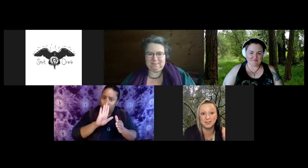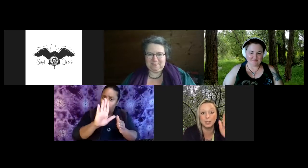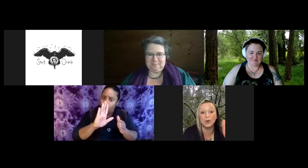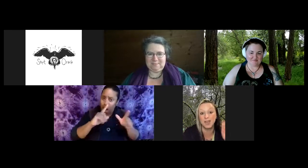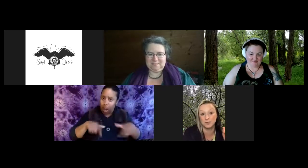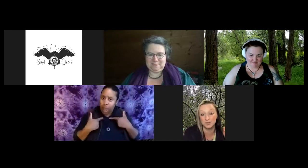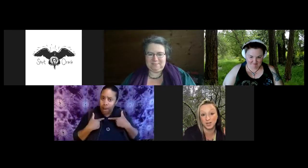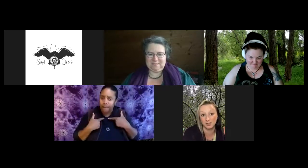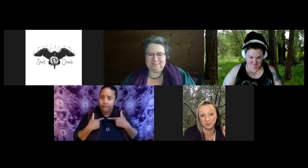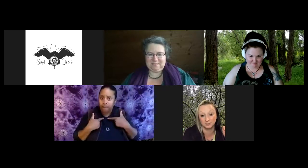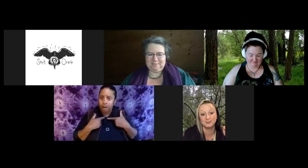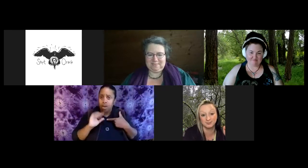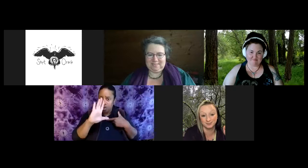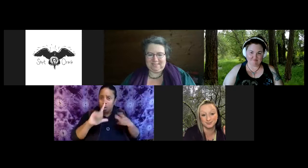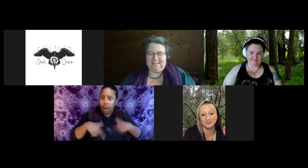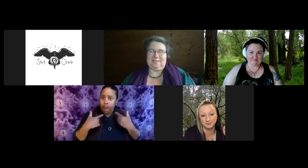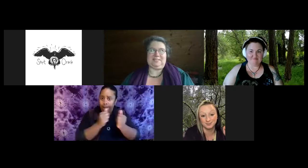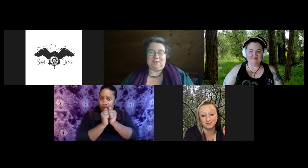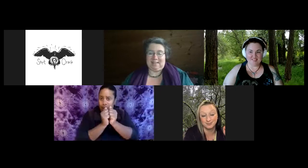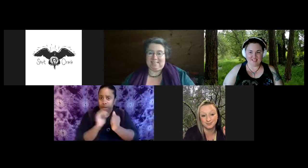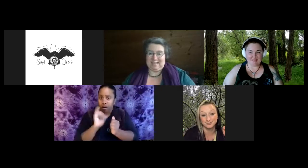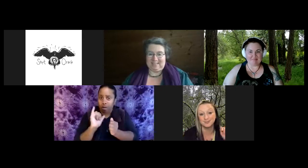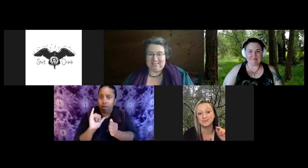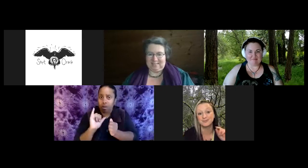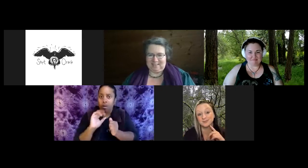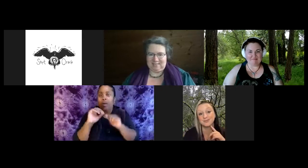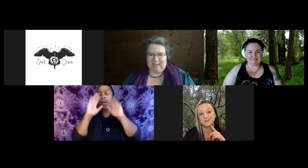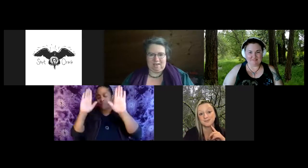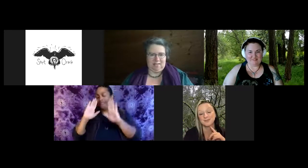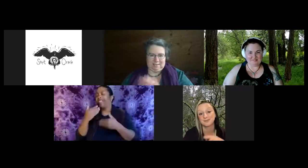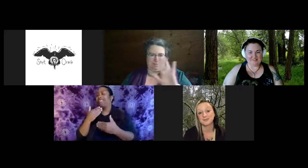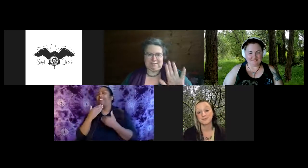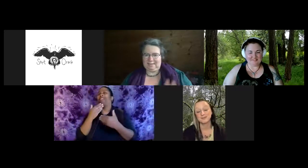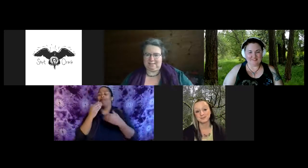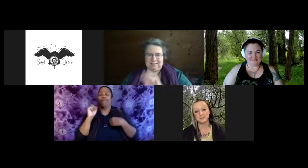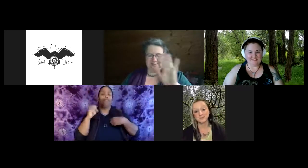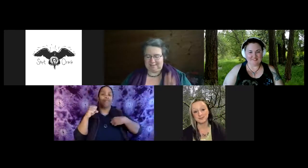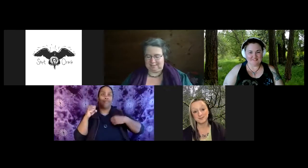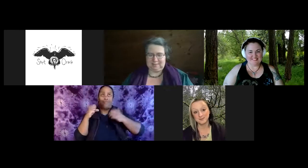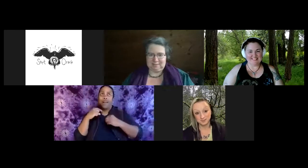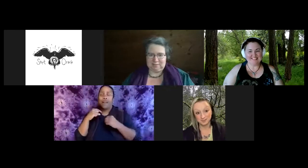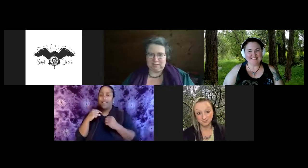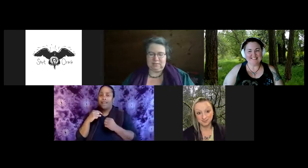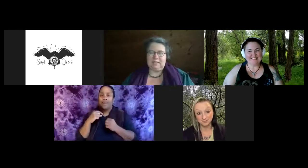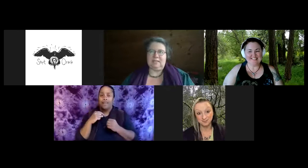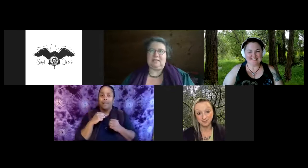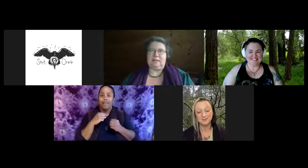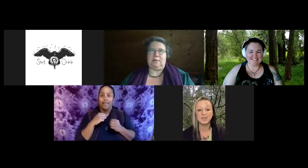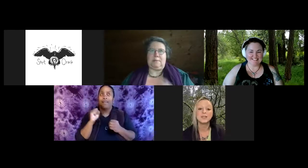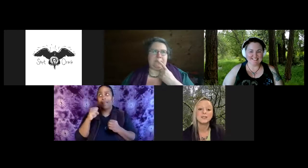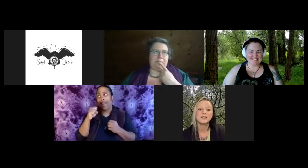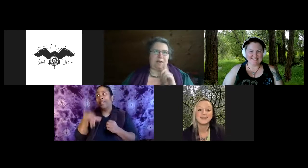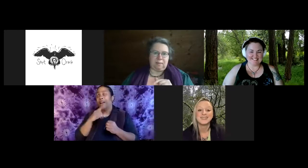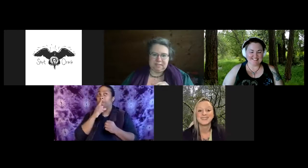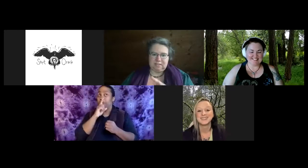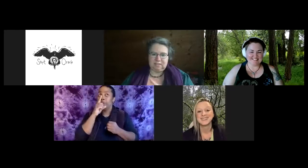and it's your life together. Oh, it's great. Thank you. Yeah, all these answers, like, this is so true.